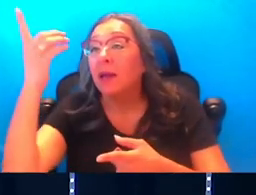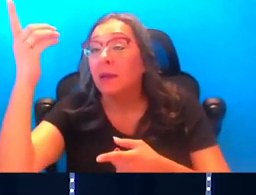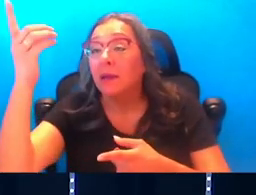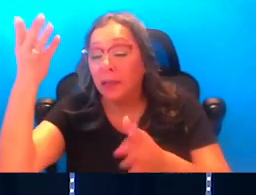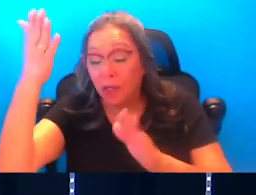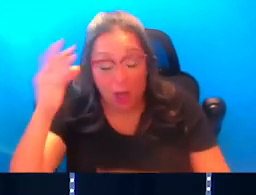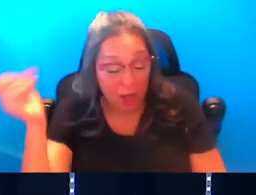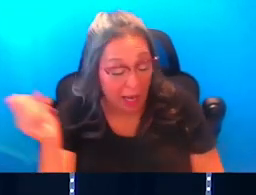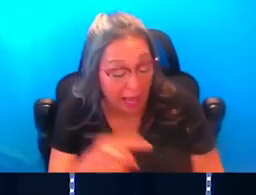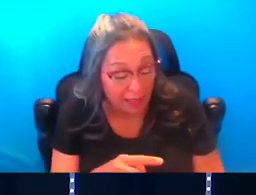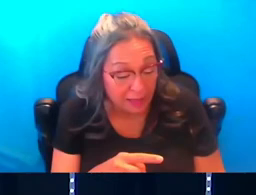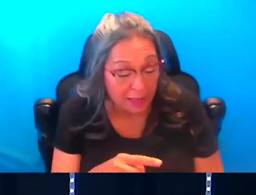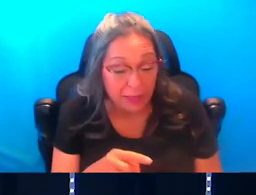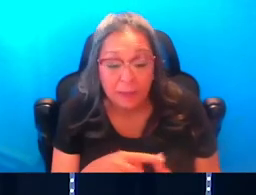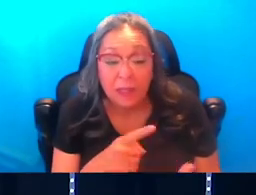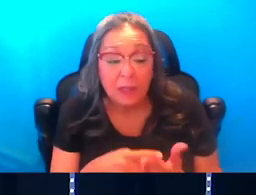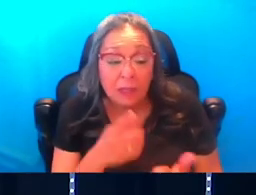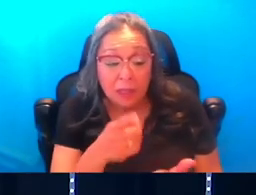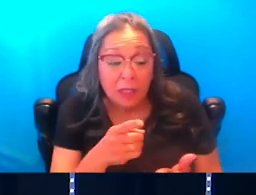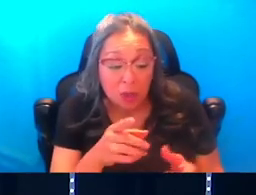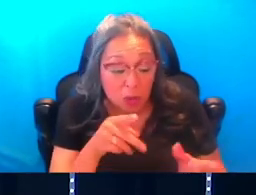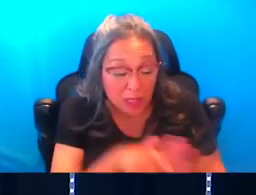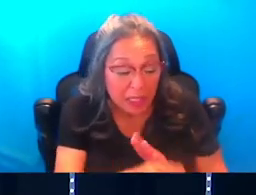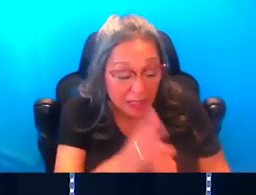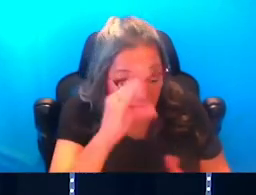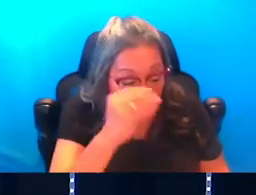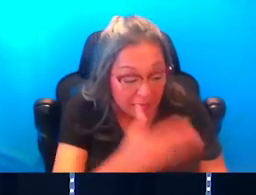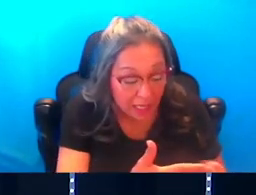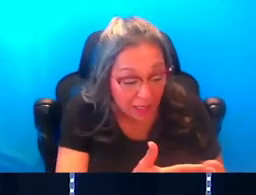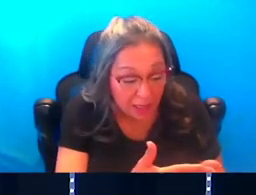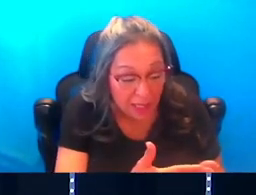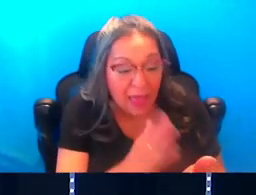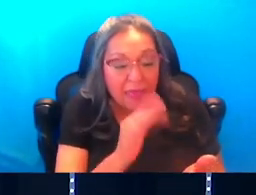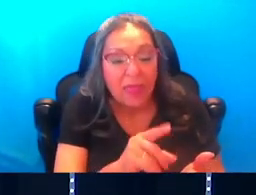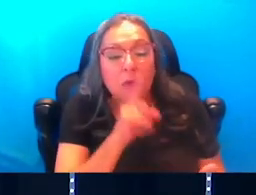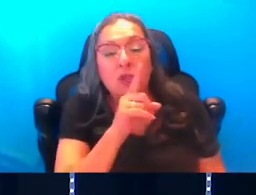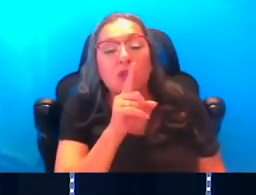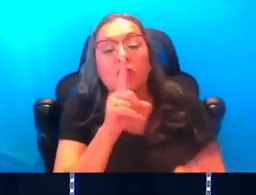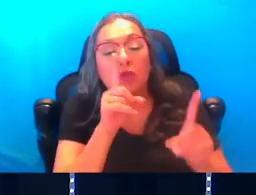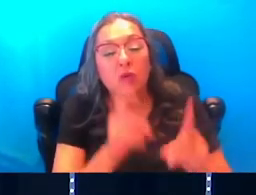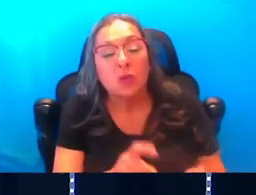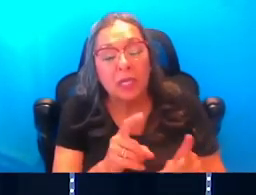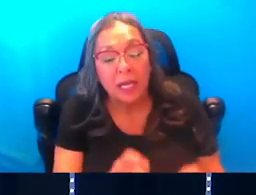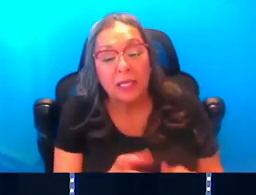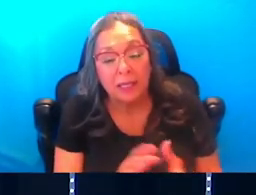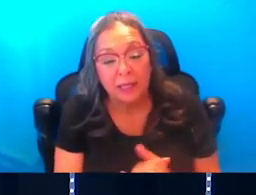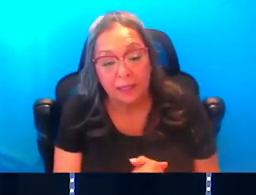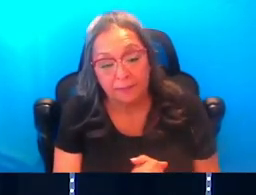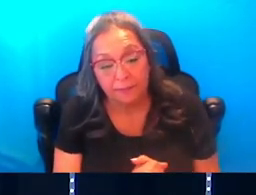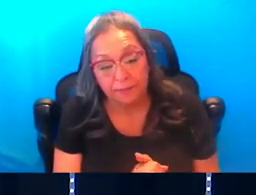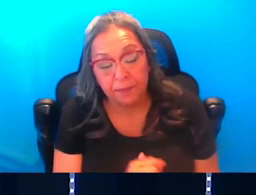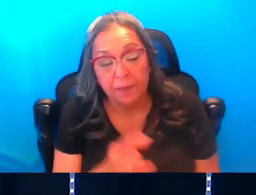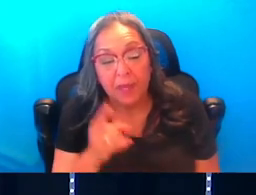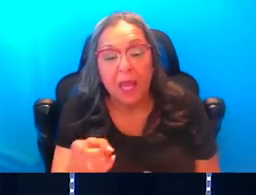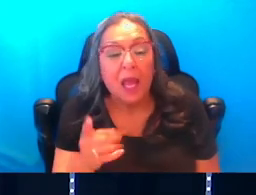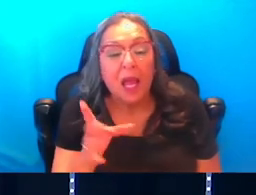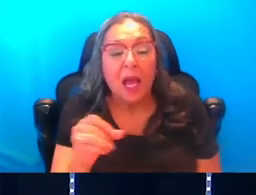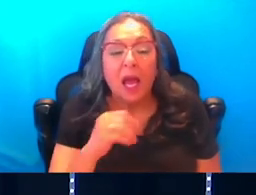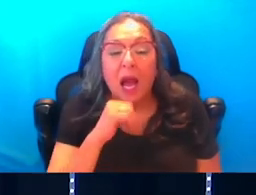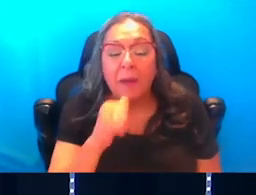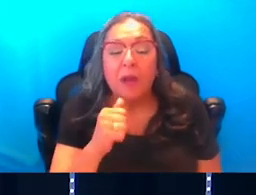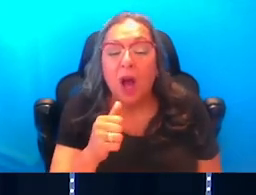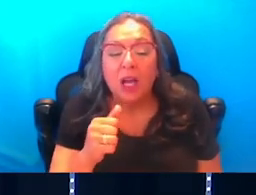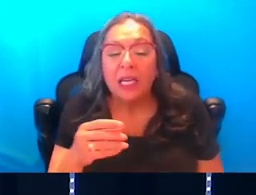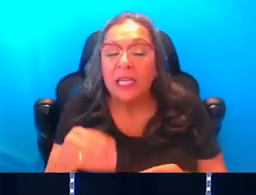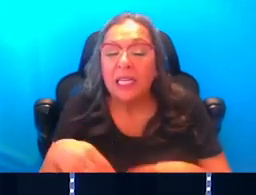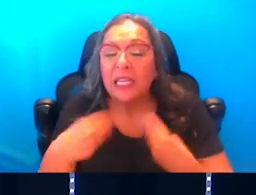Either the DNA is there or it's not. So this isn't the message we're going to get to the end of, and I'm going to give you the list of things that you ought to do